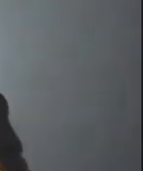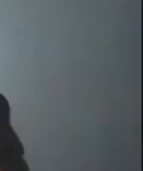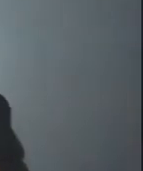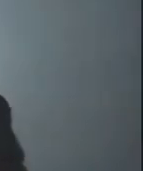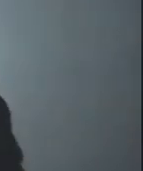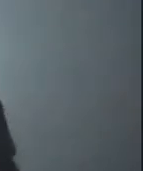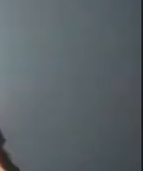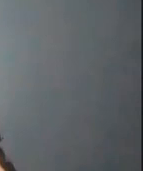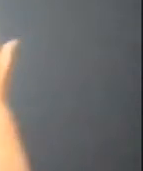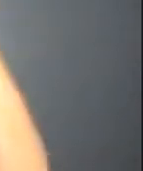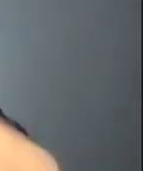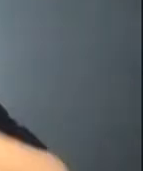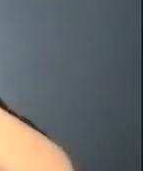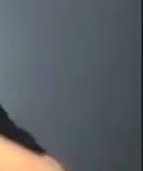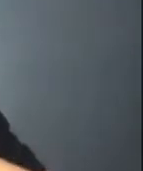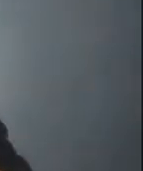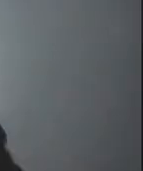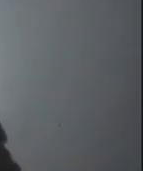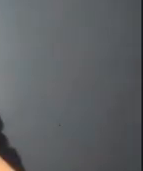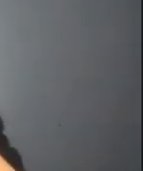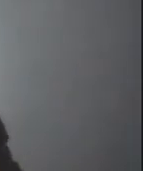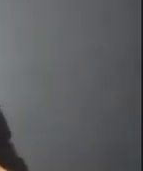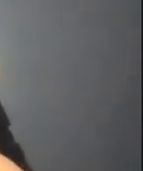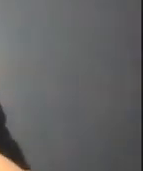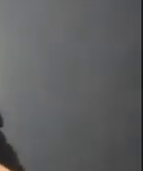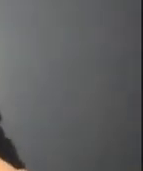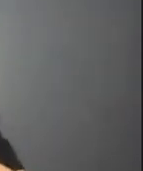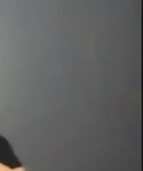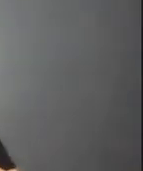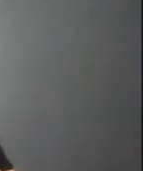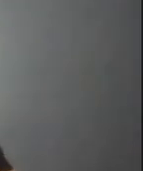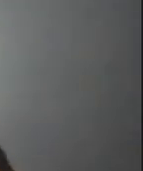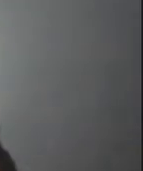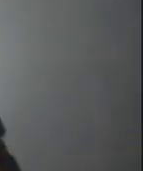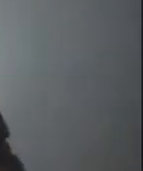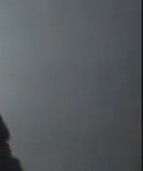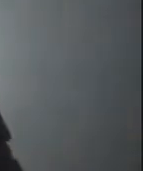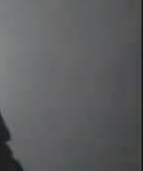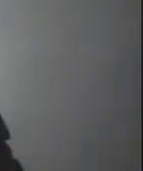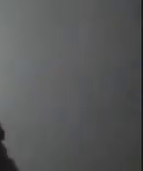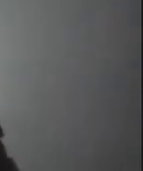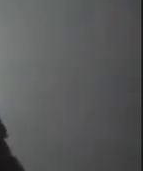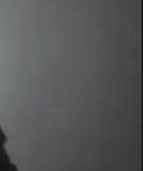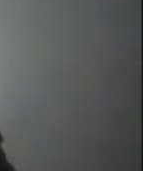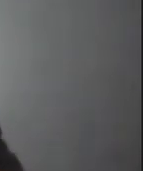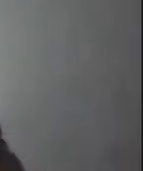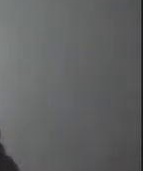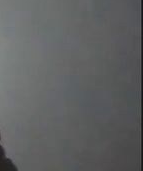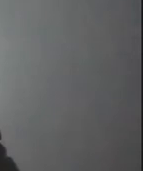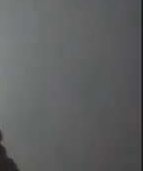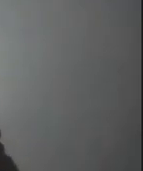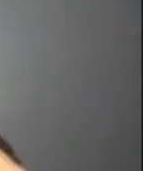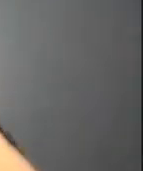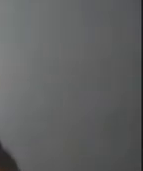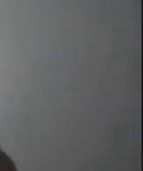useful. We tried to slow things down a bit. Perhaps we slowed them down too much because it didn't quite work in terms of the balance,